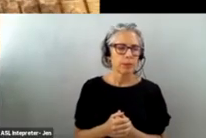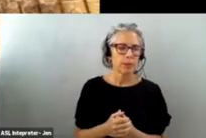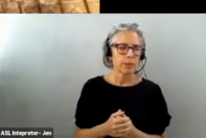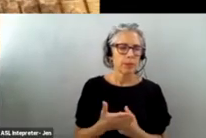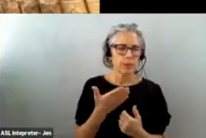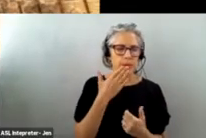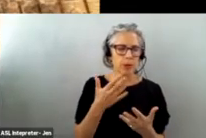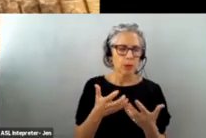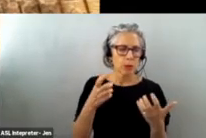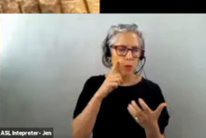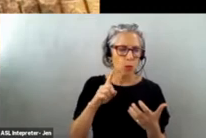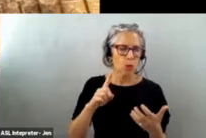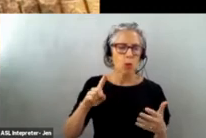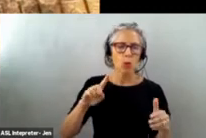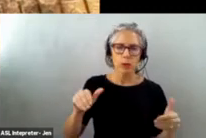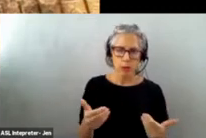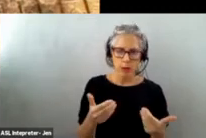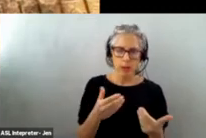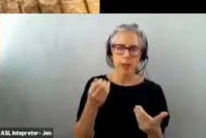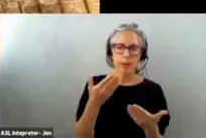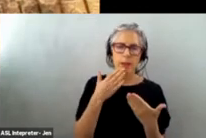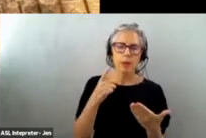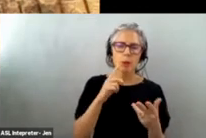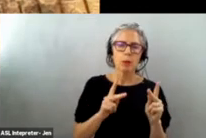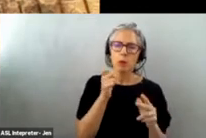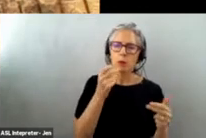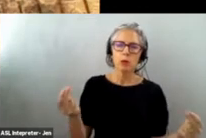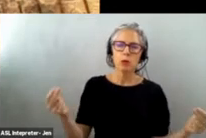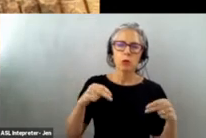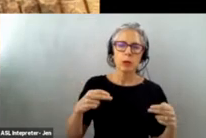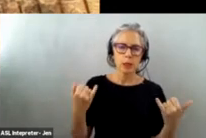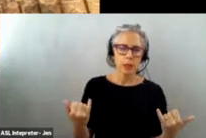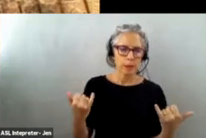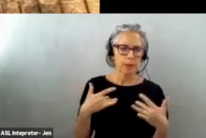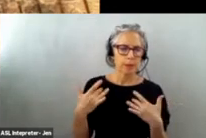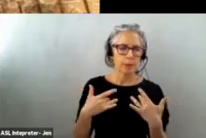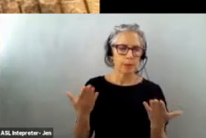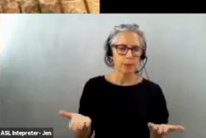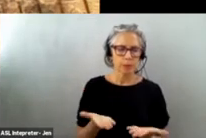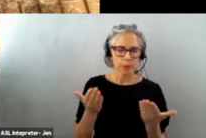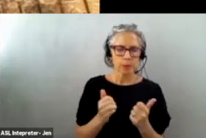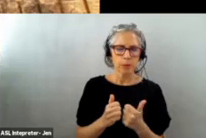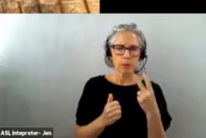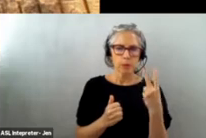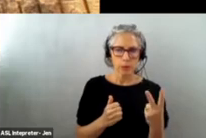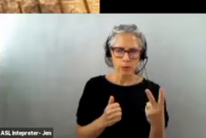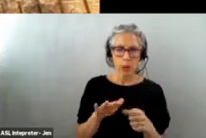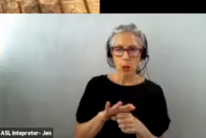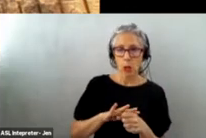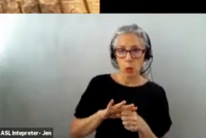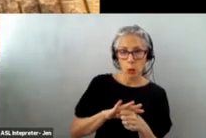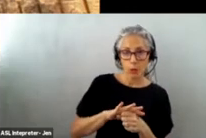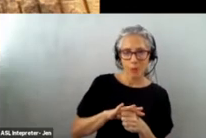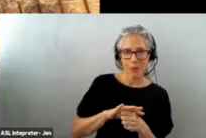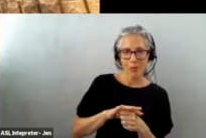for the introduction, and thank you for those who've taken the time to join us today. I'm very excited to be here with two local, meaning